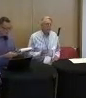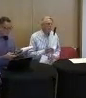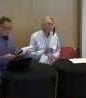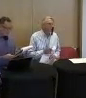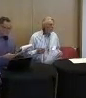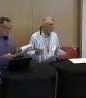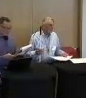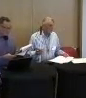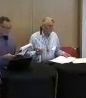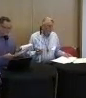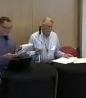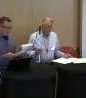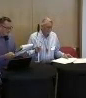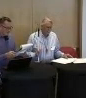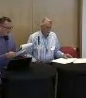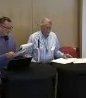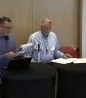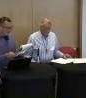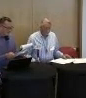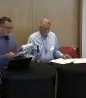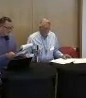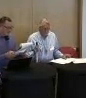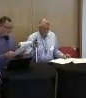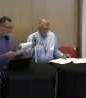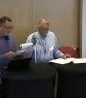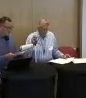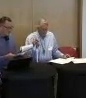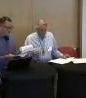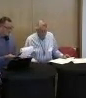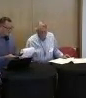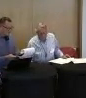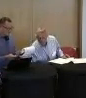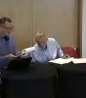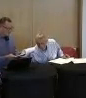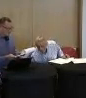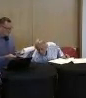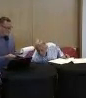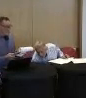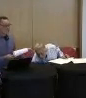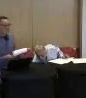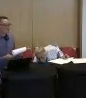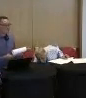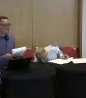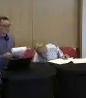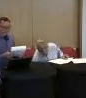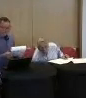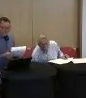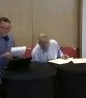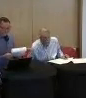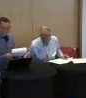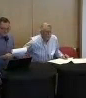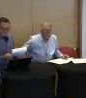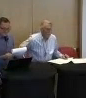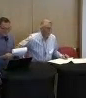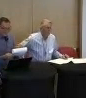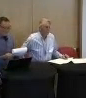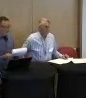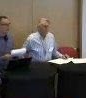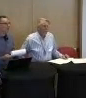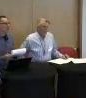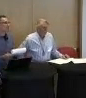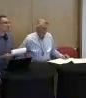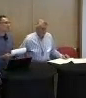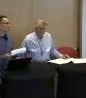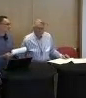people who are blind. He was a technology specialist for the California Department of Education. He retired in 2014, and